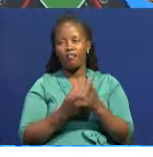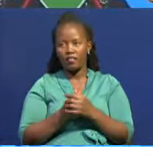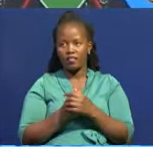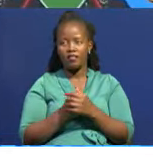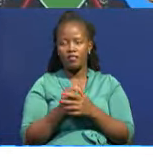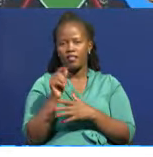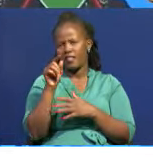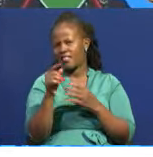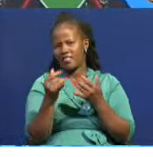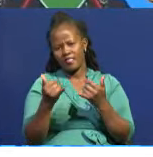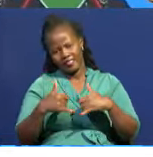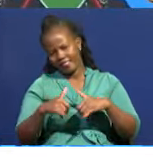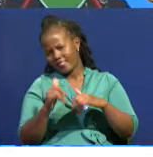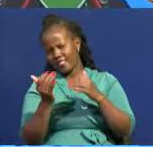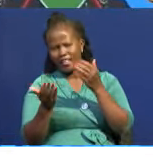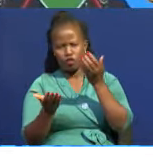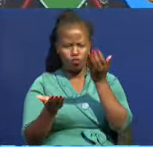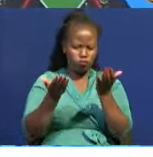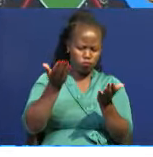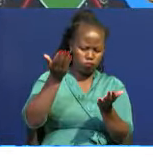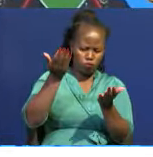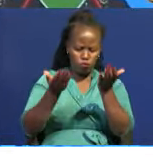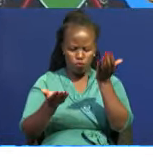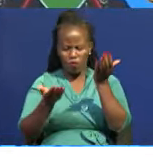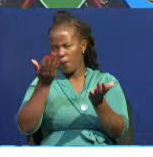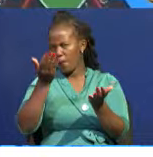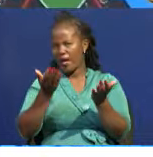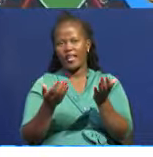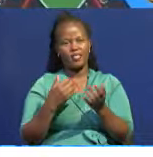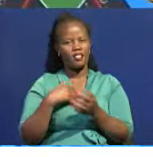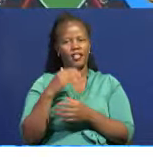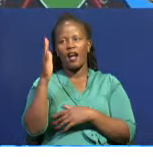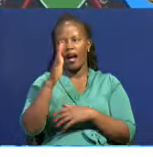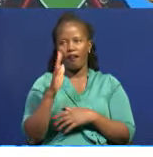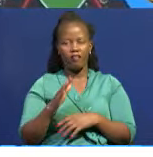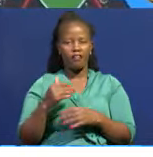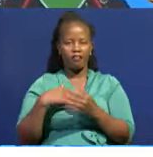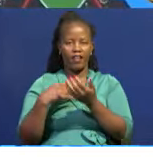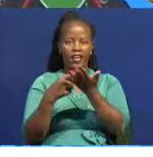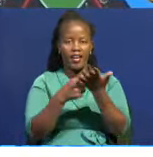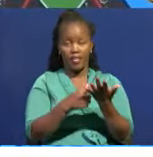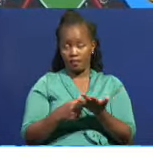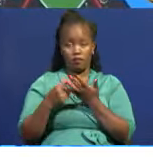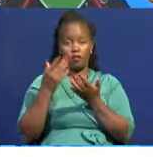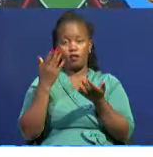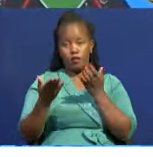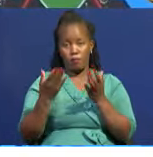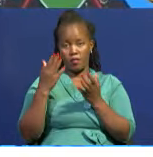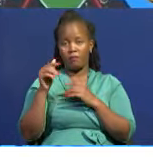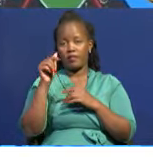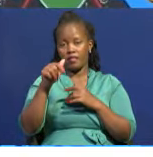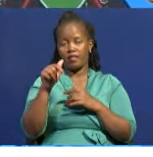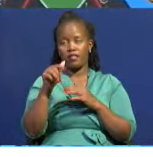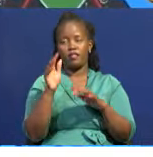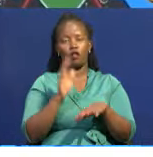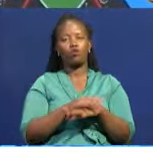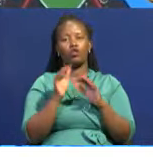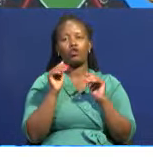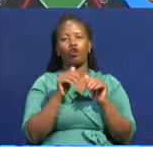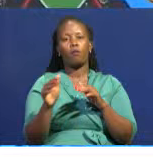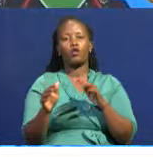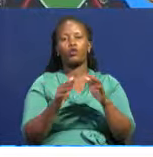This kind of balance, we've never quite talked about it as Kenyans. Perhaps this is an opportunity. I was